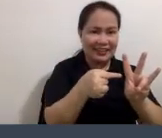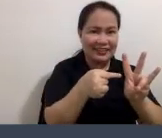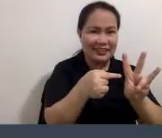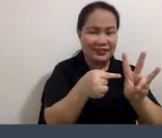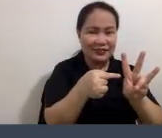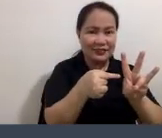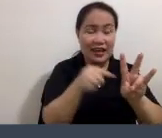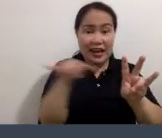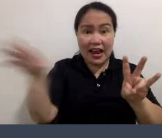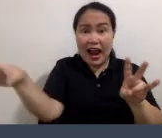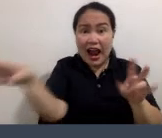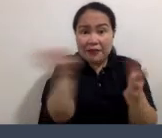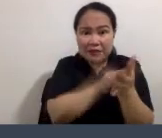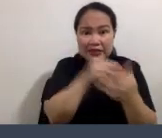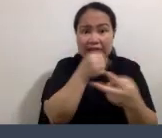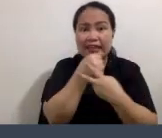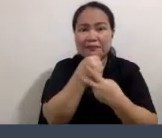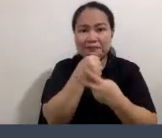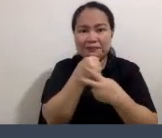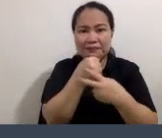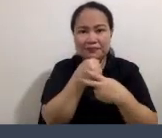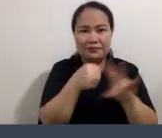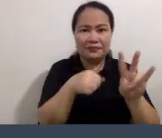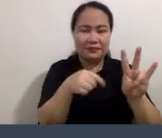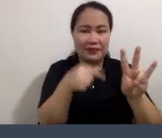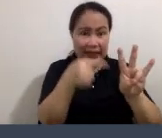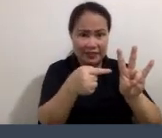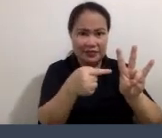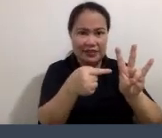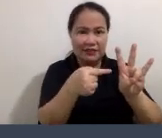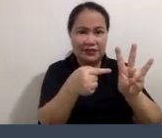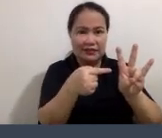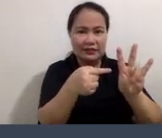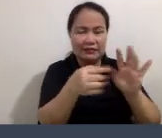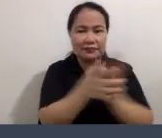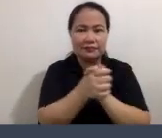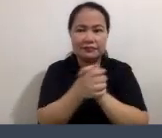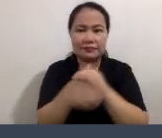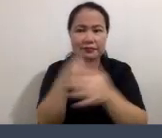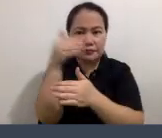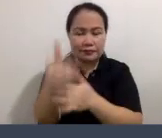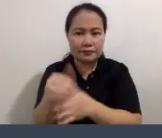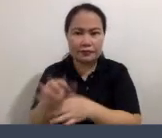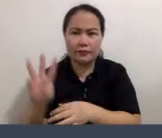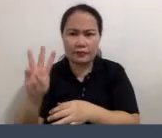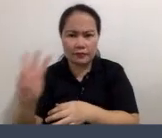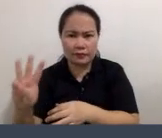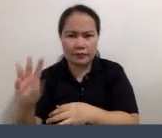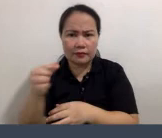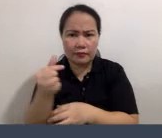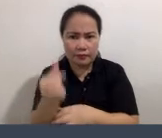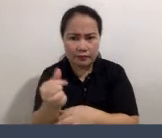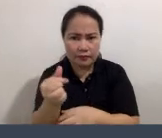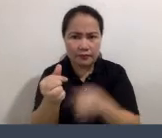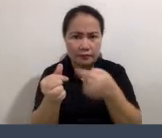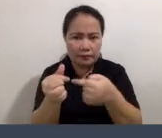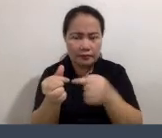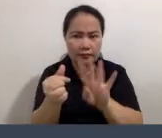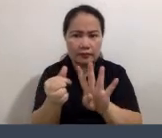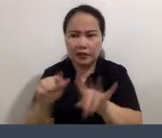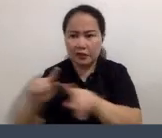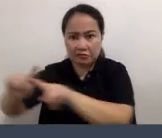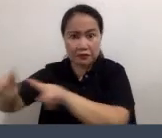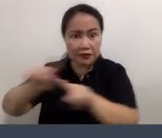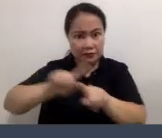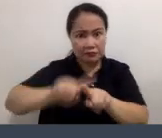nila pareho? Pareho silang negative. So, negative 7. Next, 6 plus negative 4. Oh,